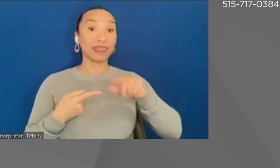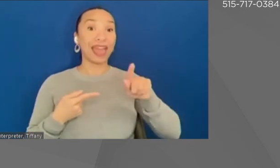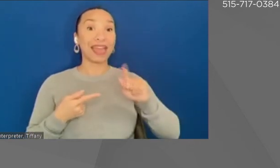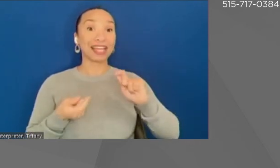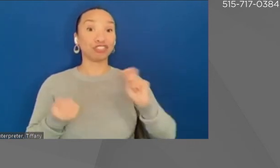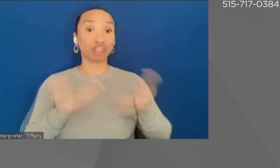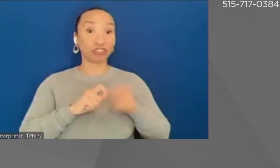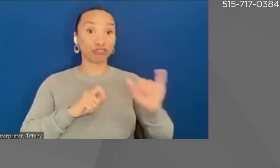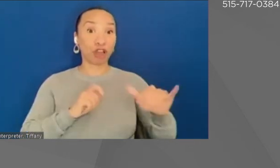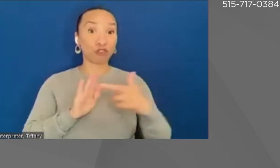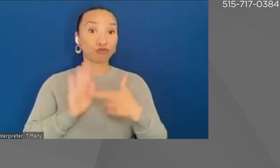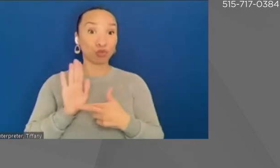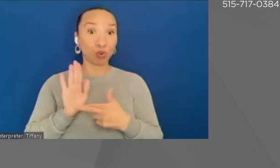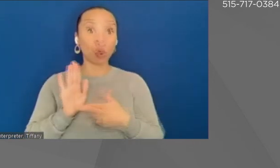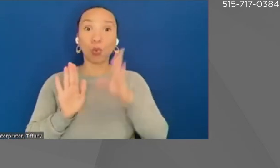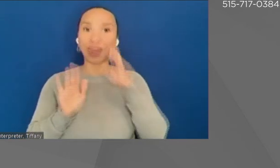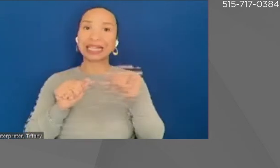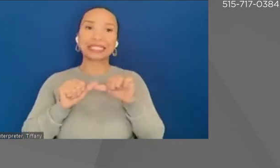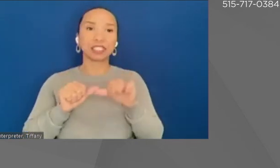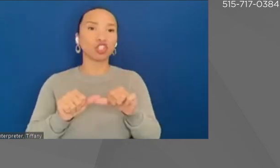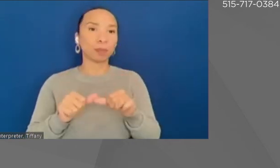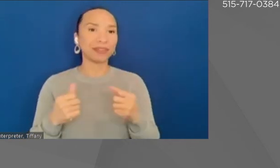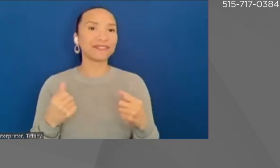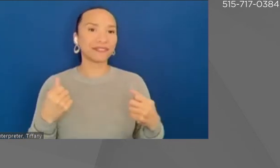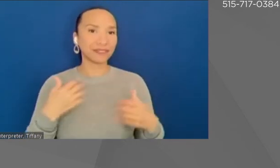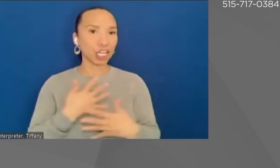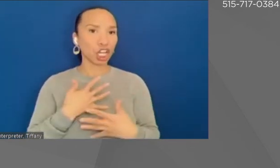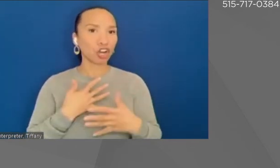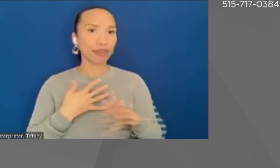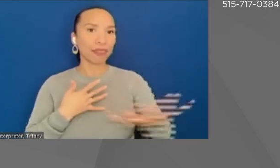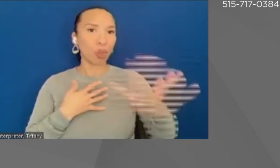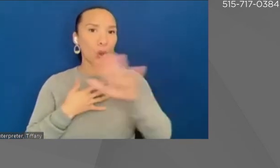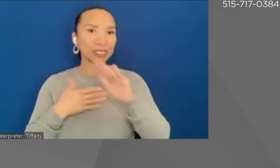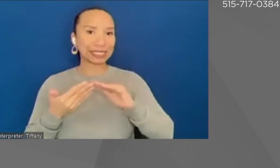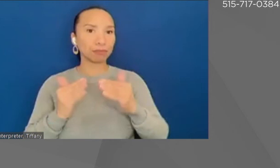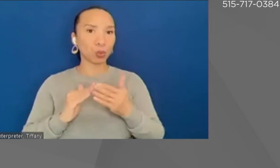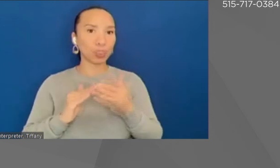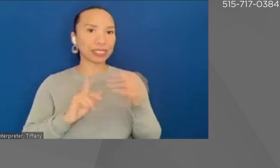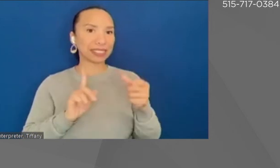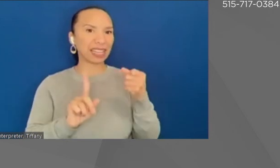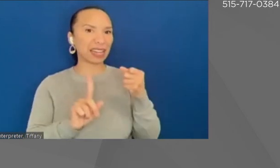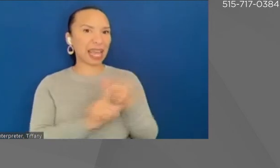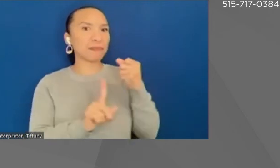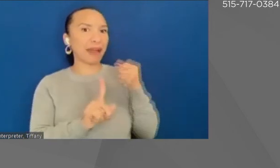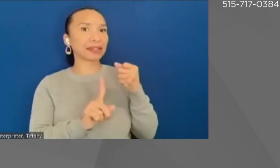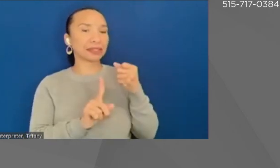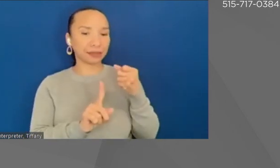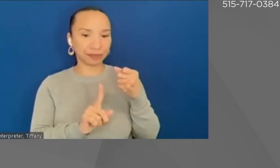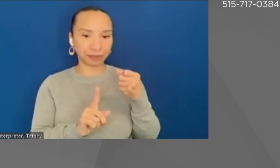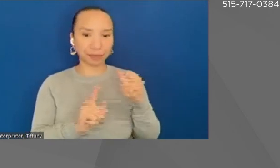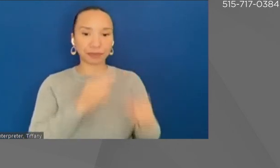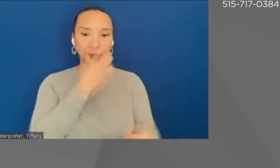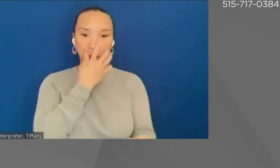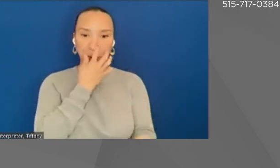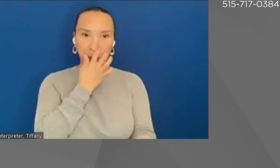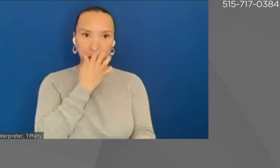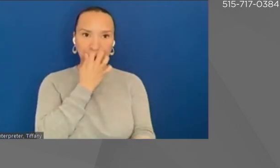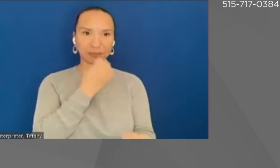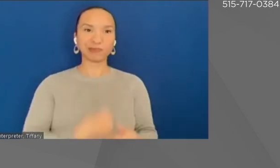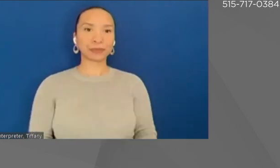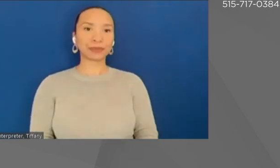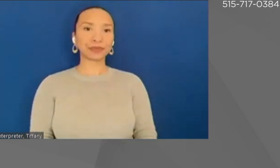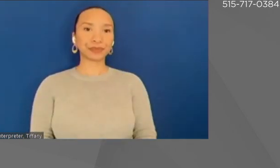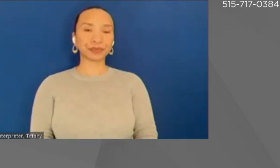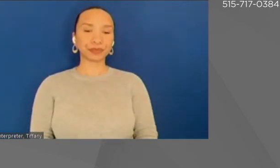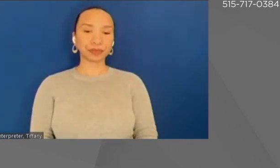will continue to be fear in communities that have been affected by it. Yeah, no, thank you for sharing. And I think a lot of people